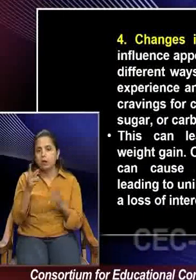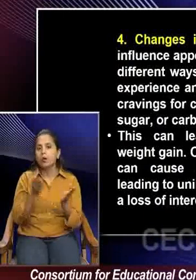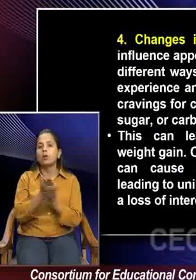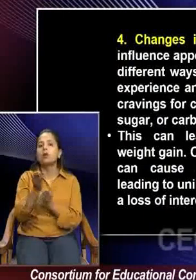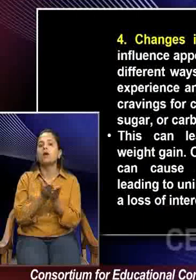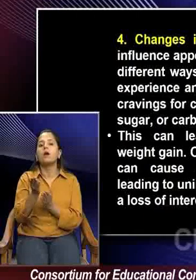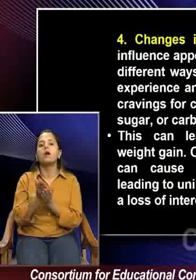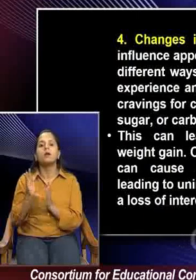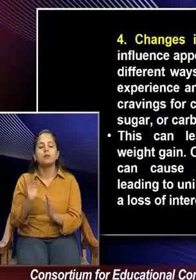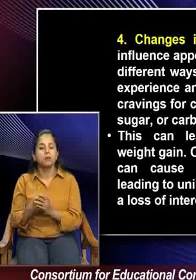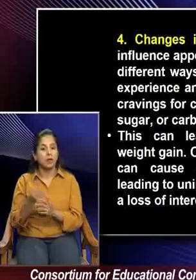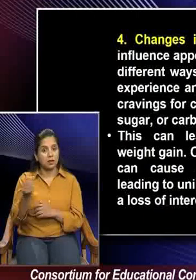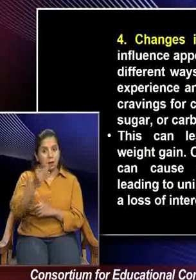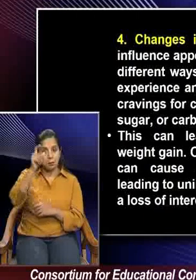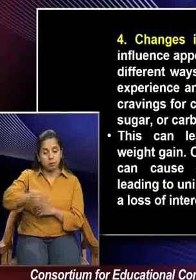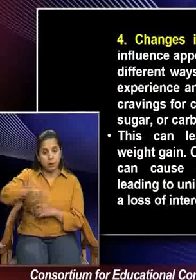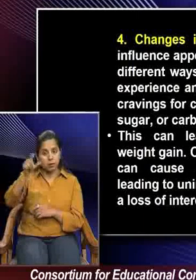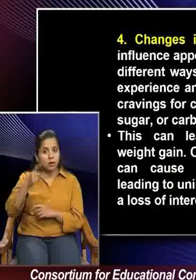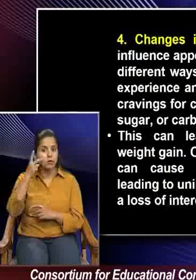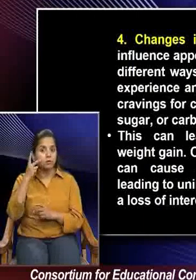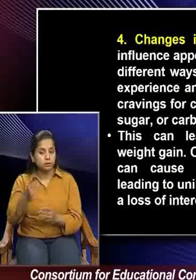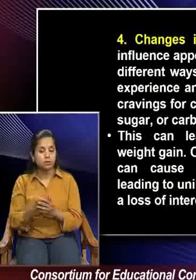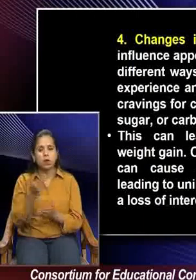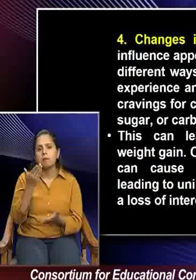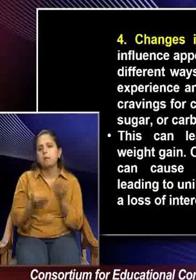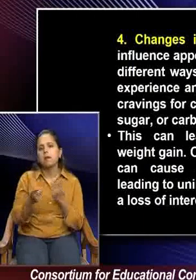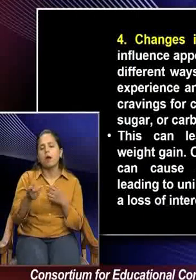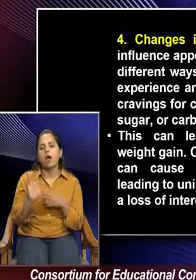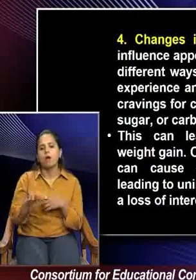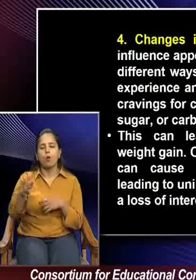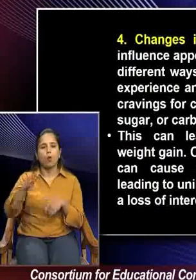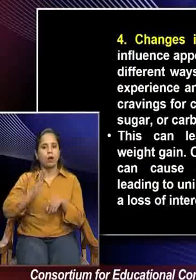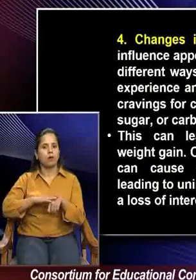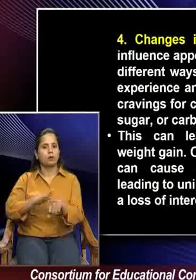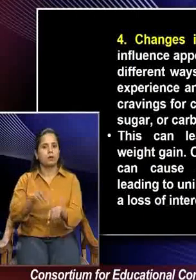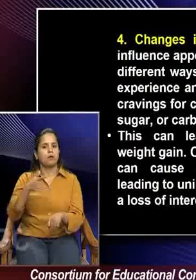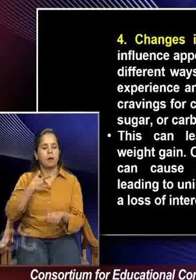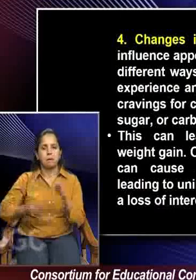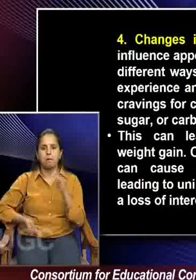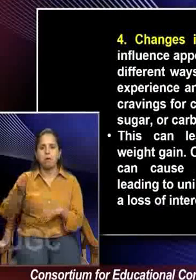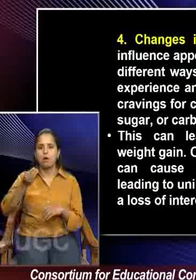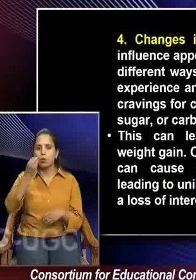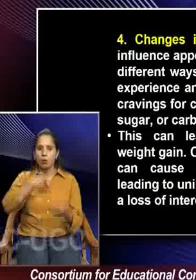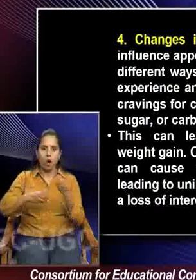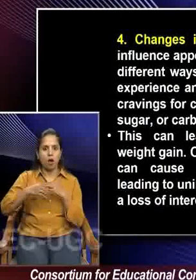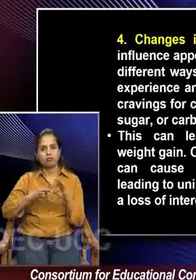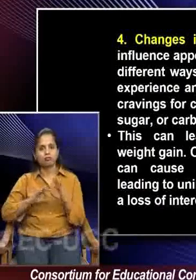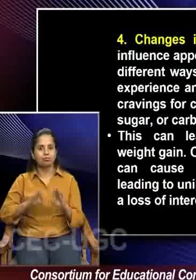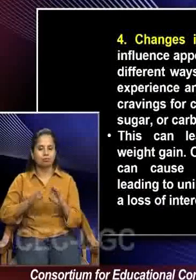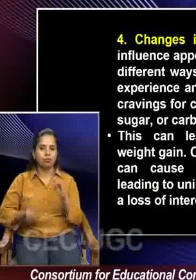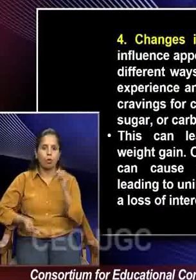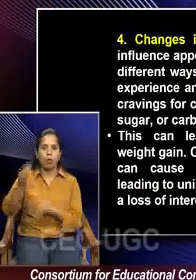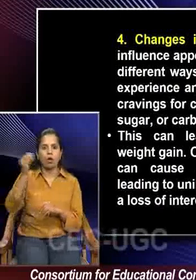ways. Some individuals may experience an increased appetite,